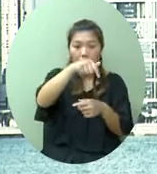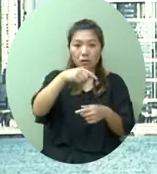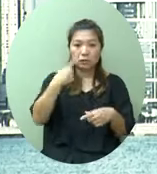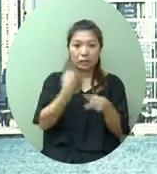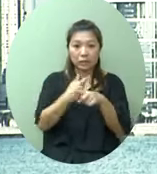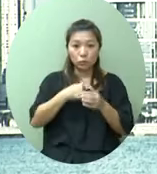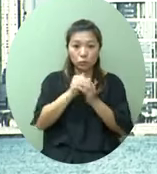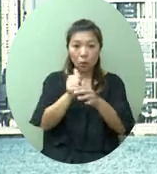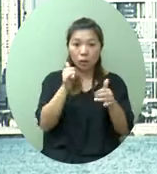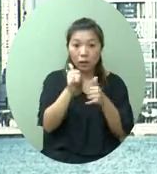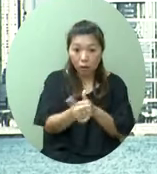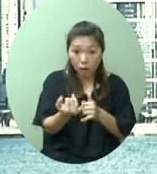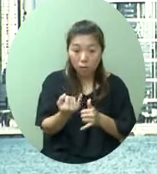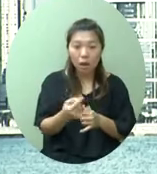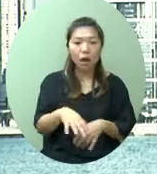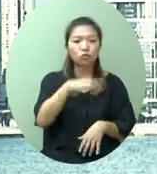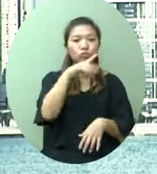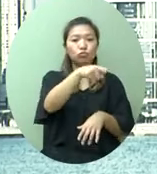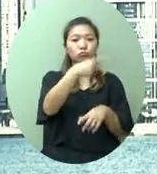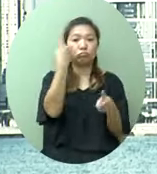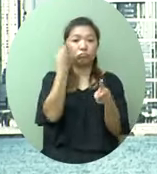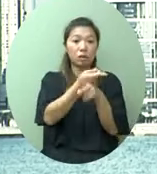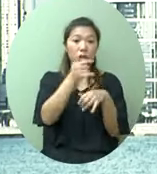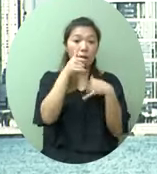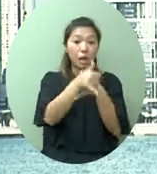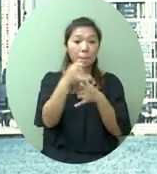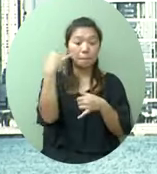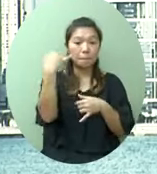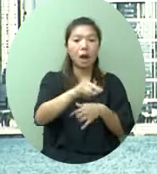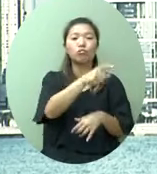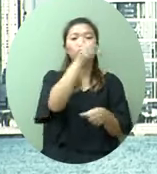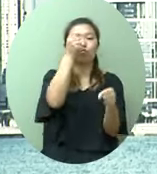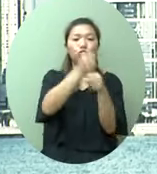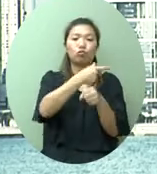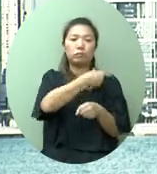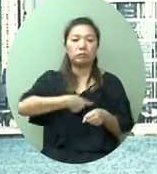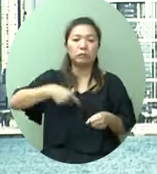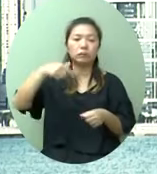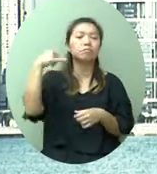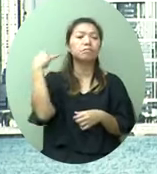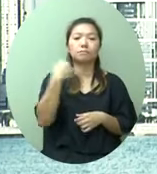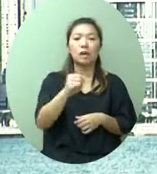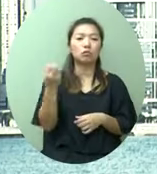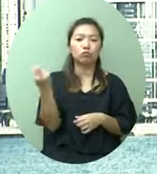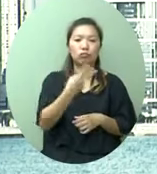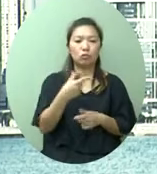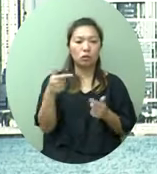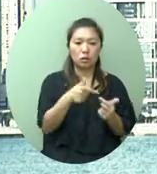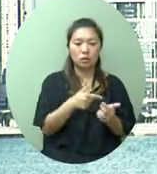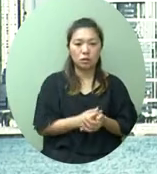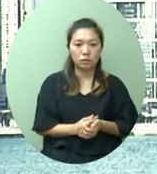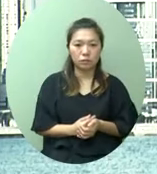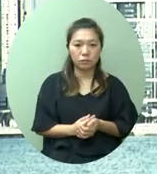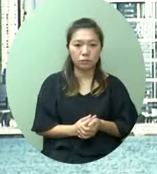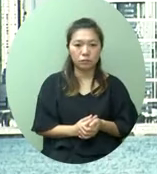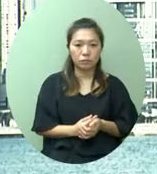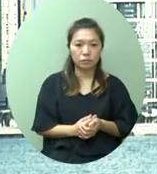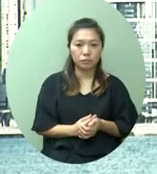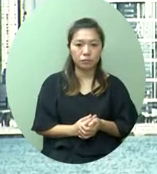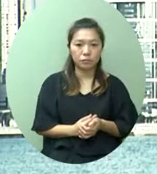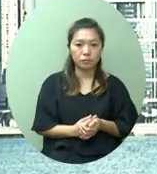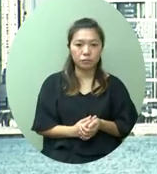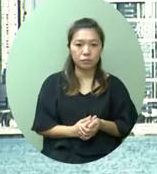member. So once all these have been settled, so including the third batch, which is now going on, and another batch which will shortly